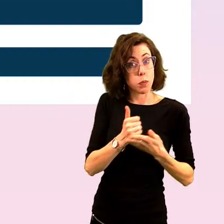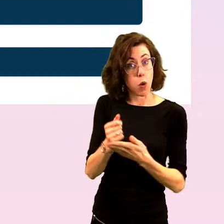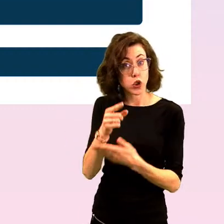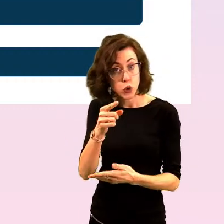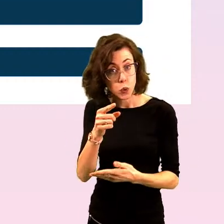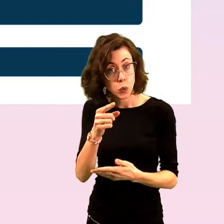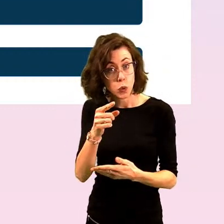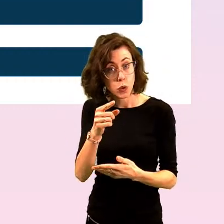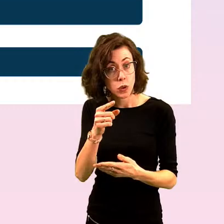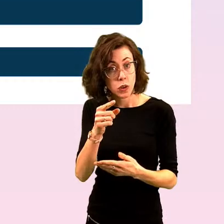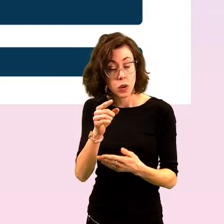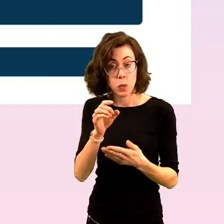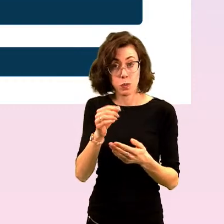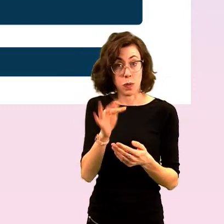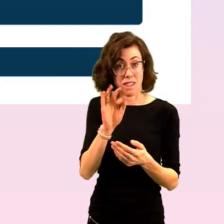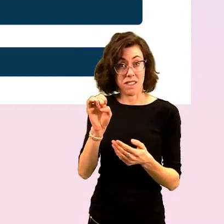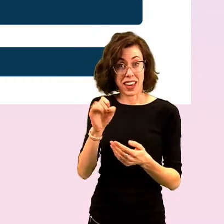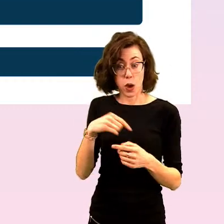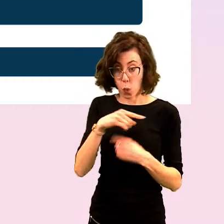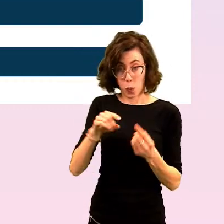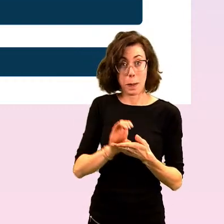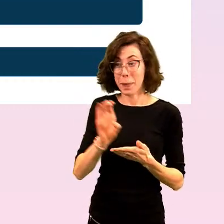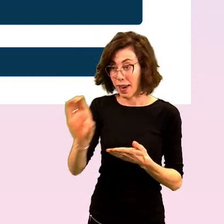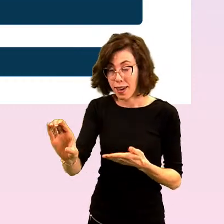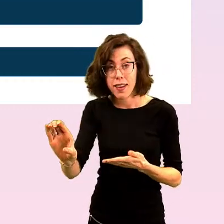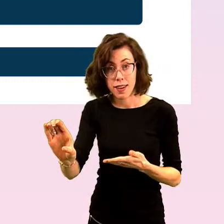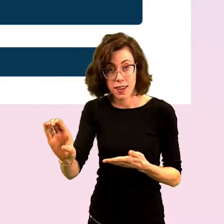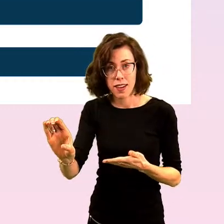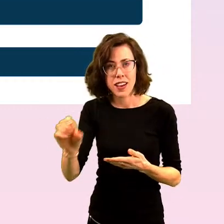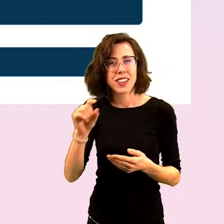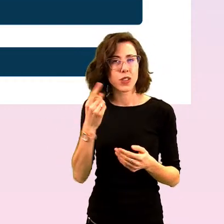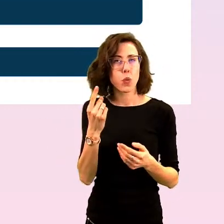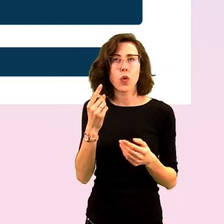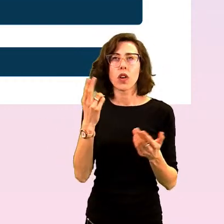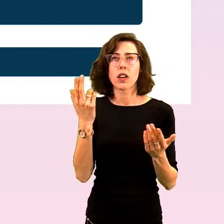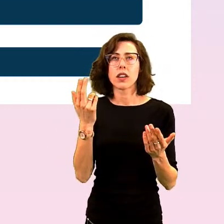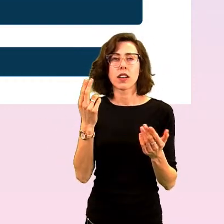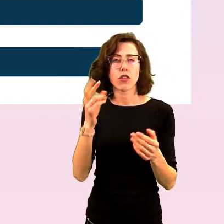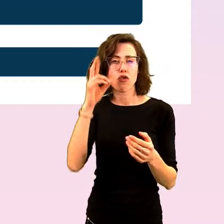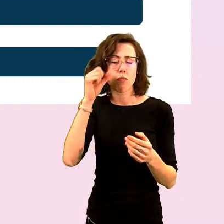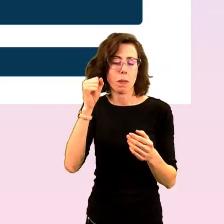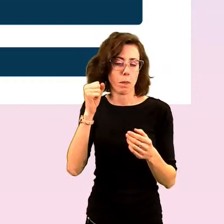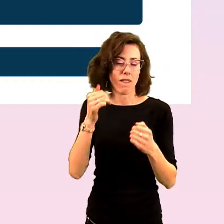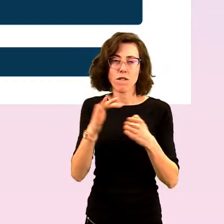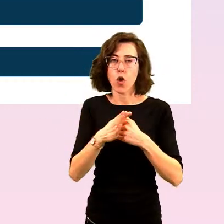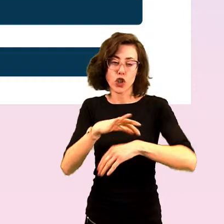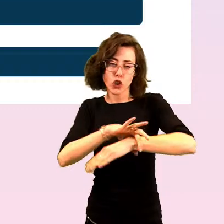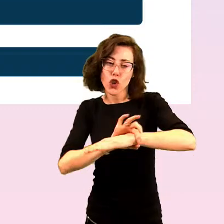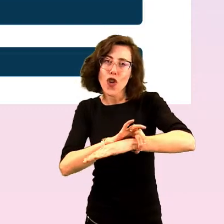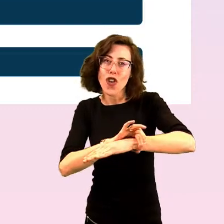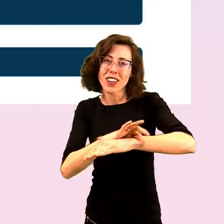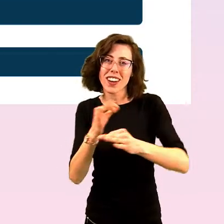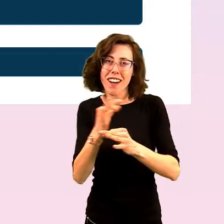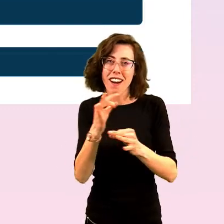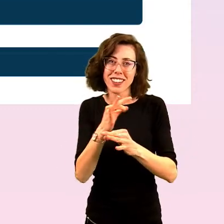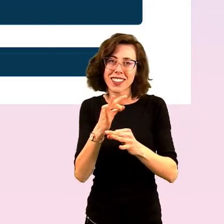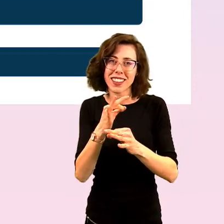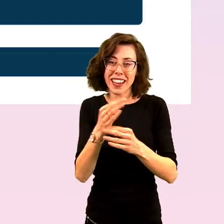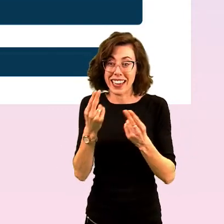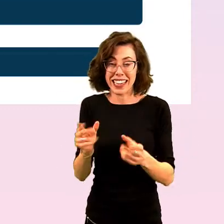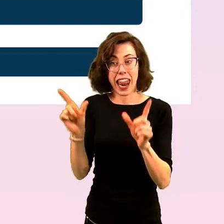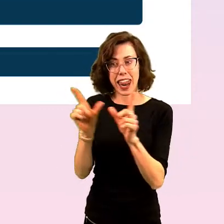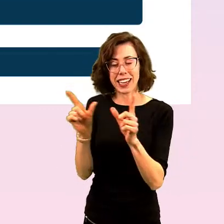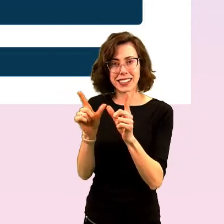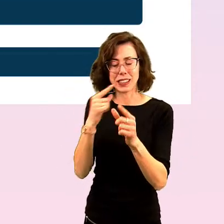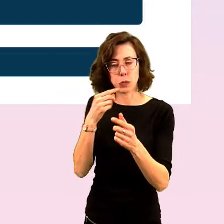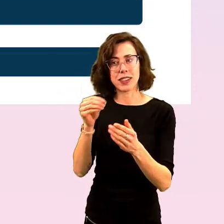Actually, that was one of the things that was in relation to licenses for security officers and things like that. So that's in terms of support